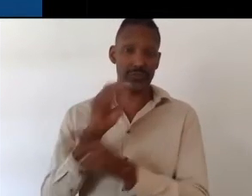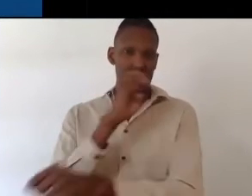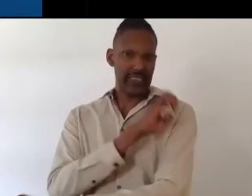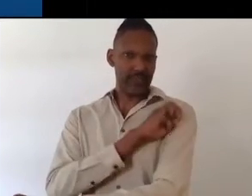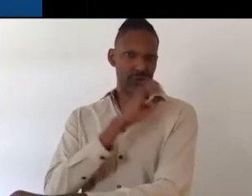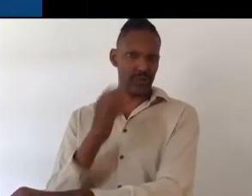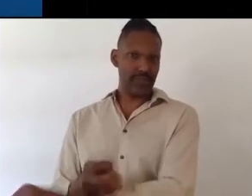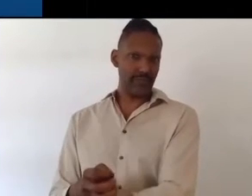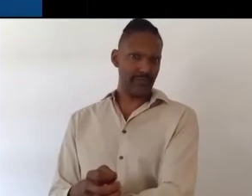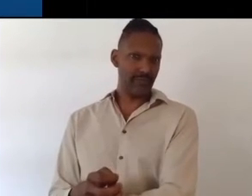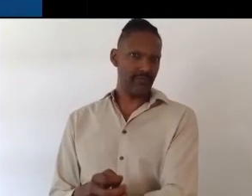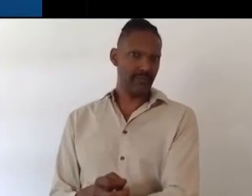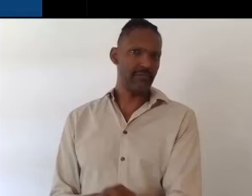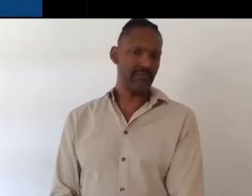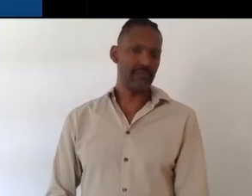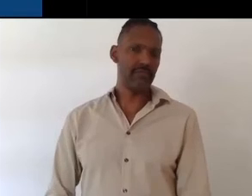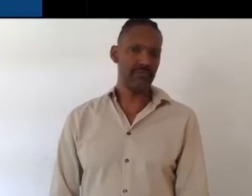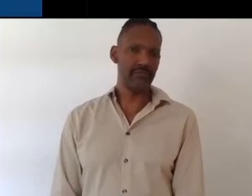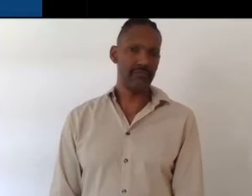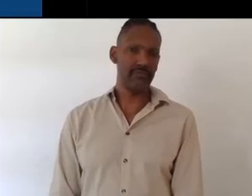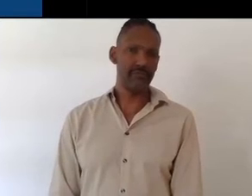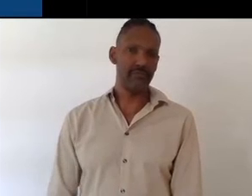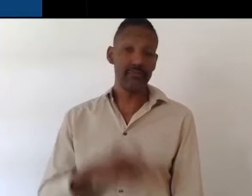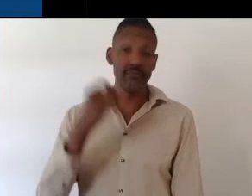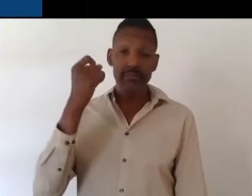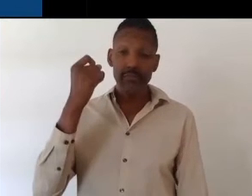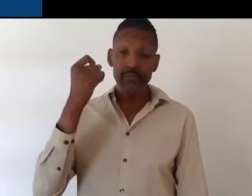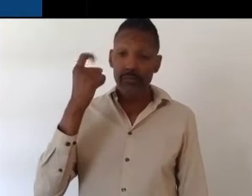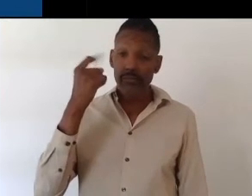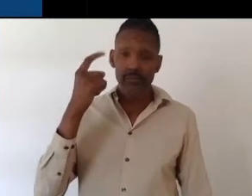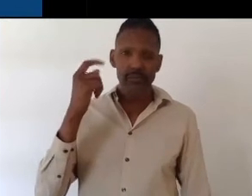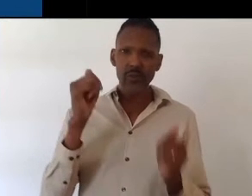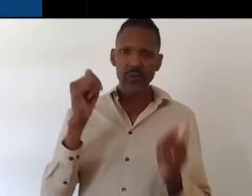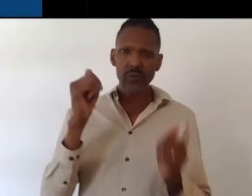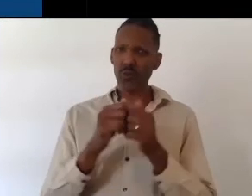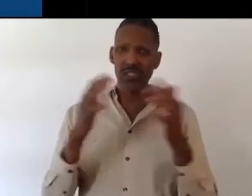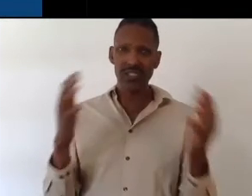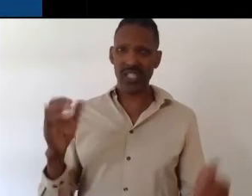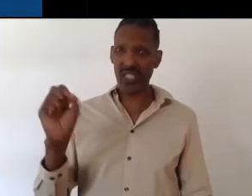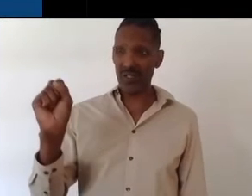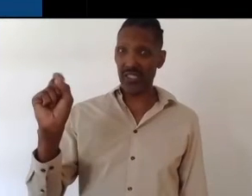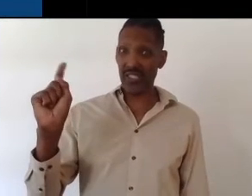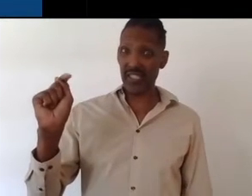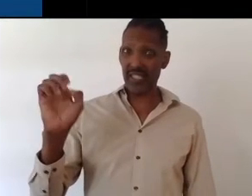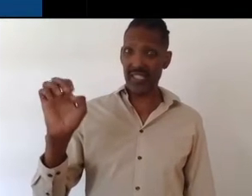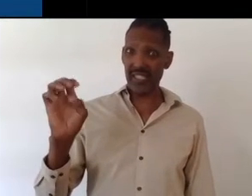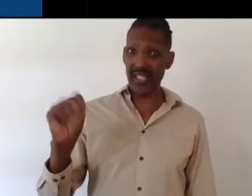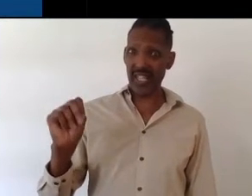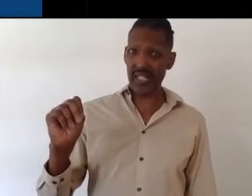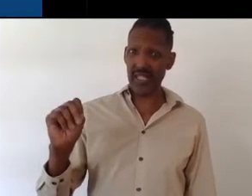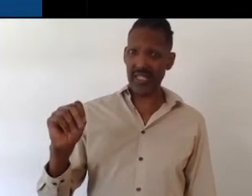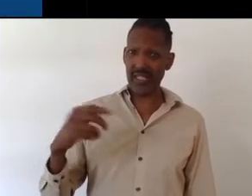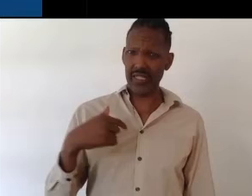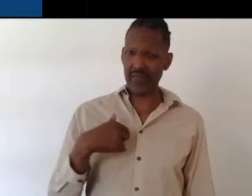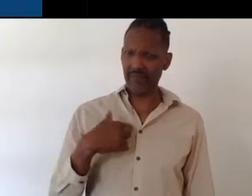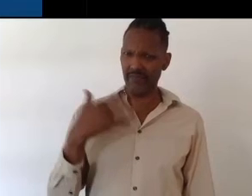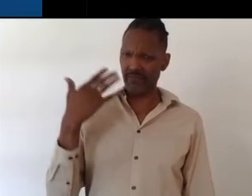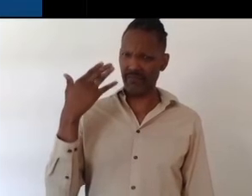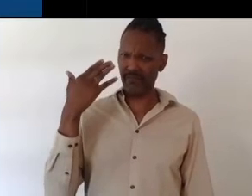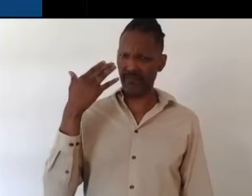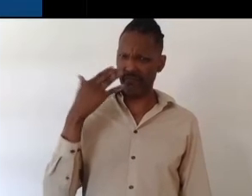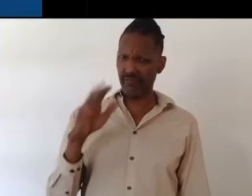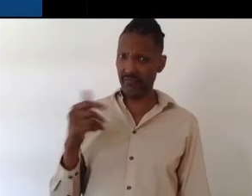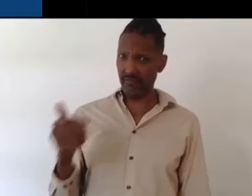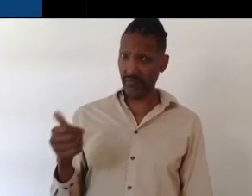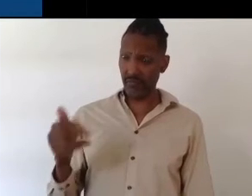I'm not sure if we would have ever heard him use this word. And he was describing and asking if energy was